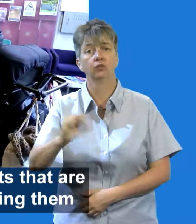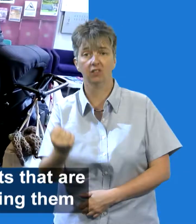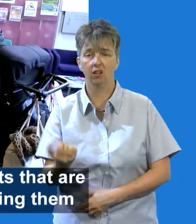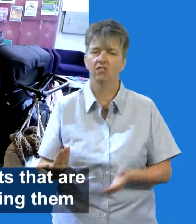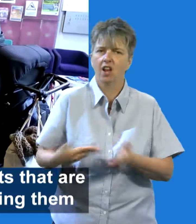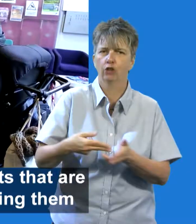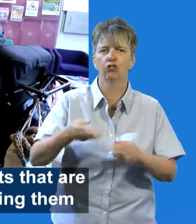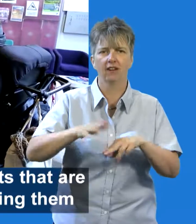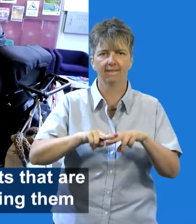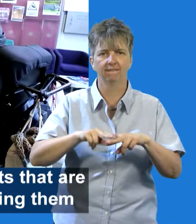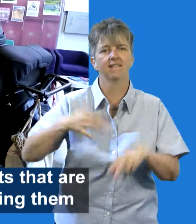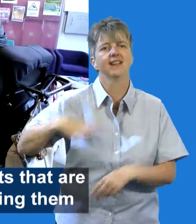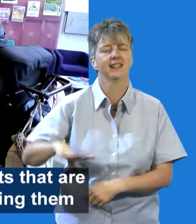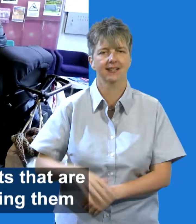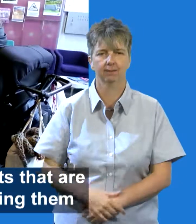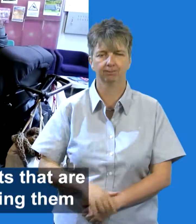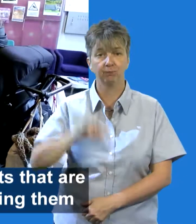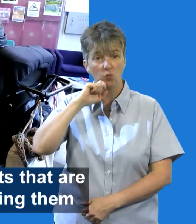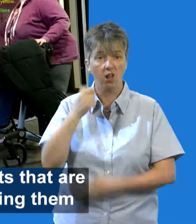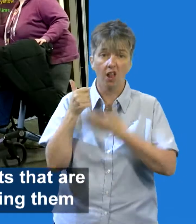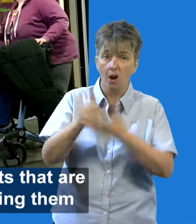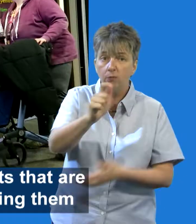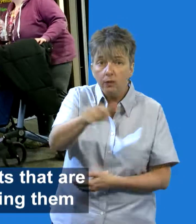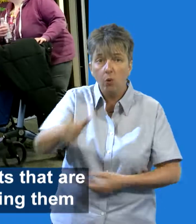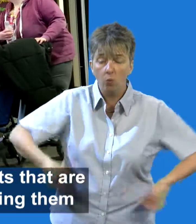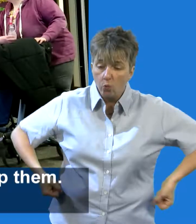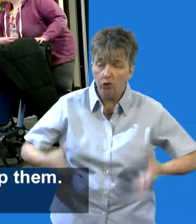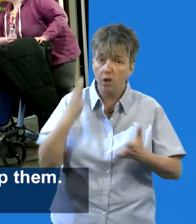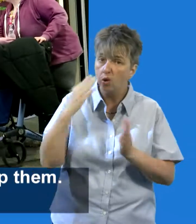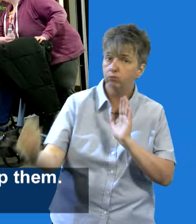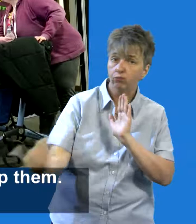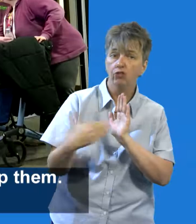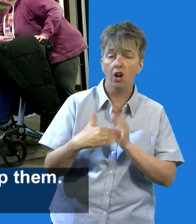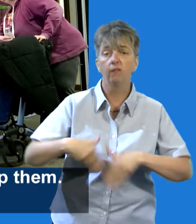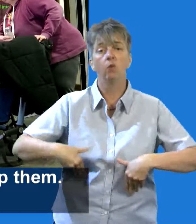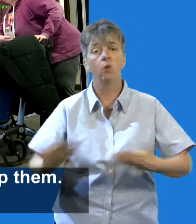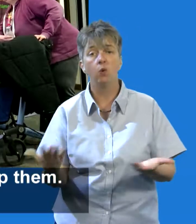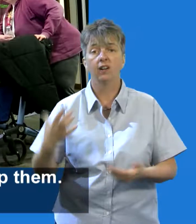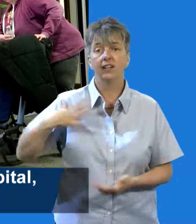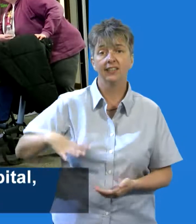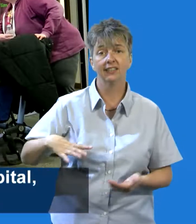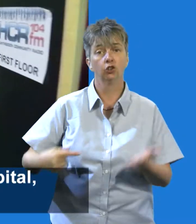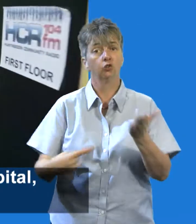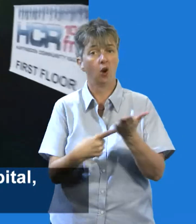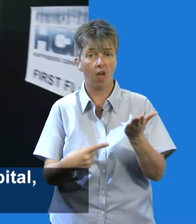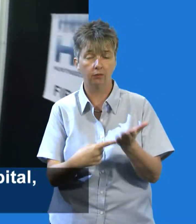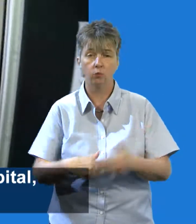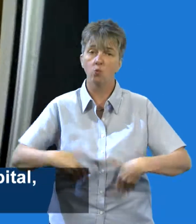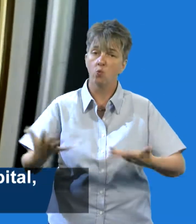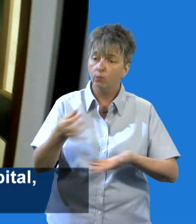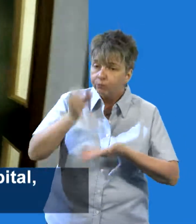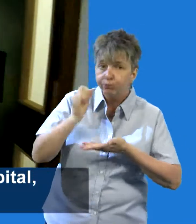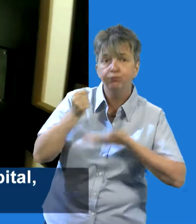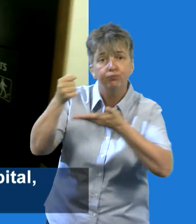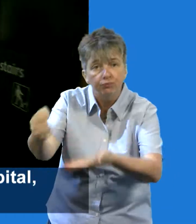helping people with their coats that are paralysed and in the toilets, making them a drink. I'll do anything to help them. I work at